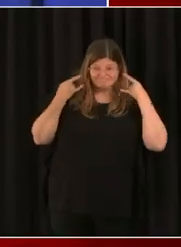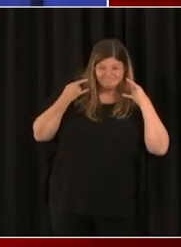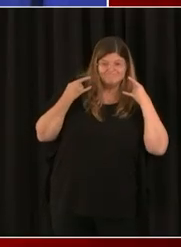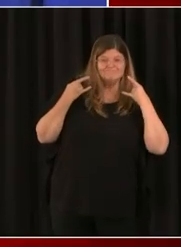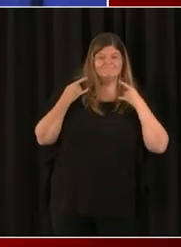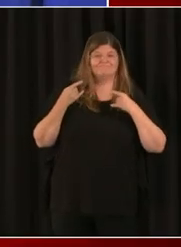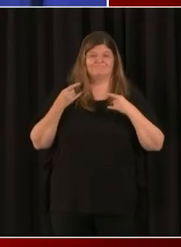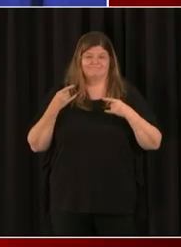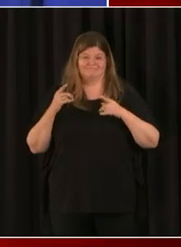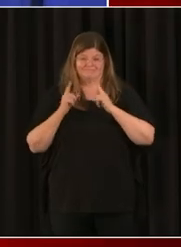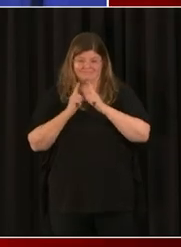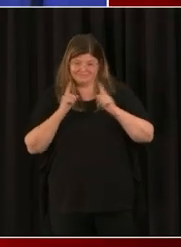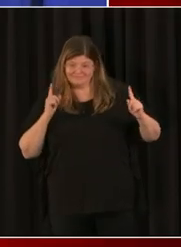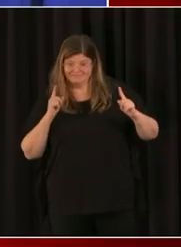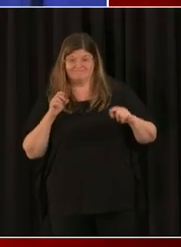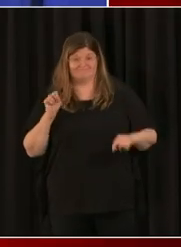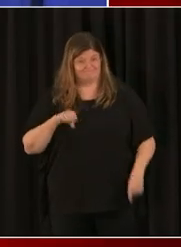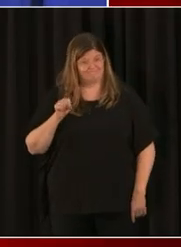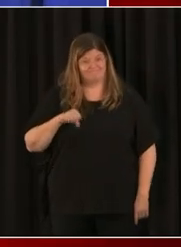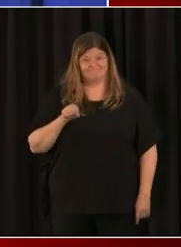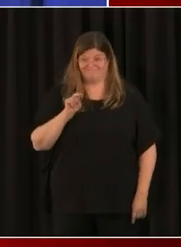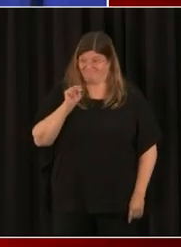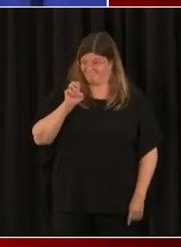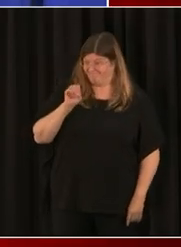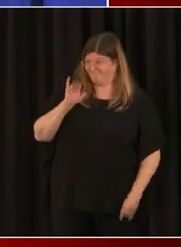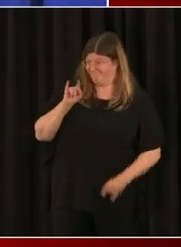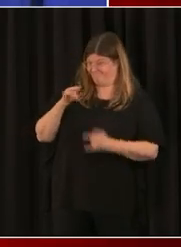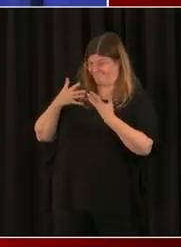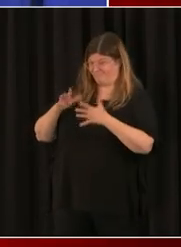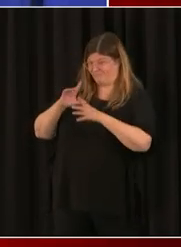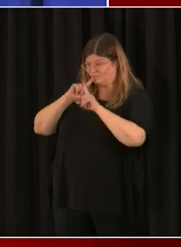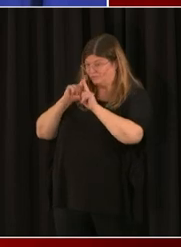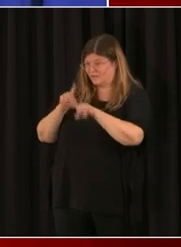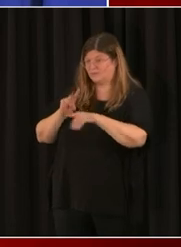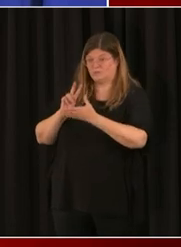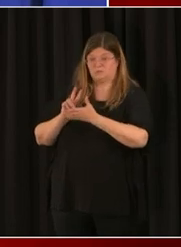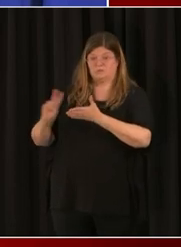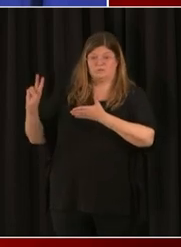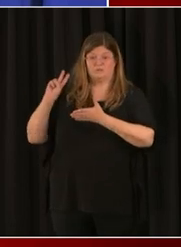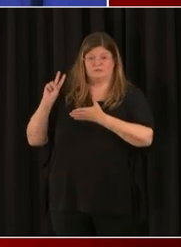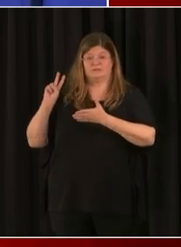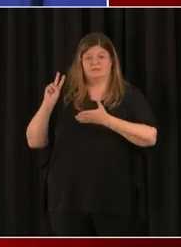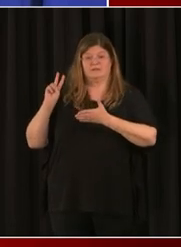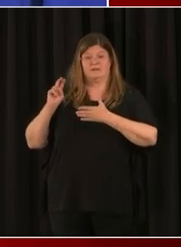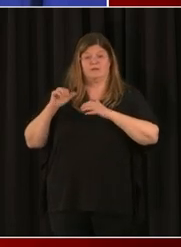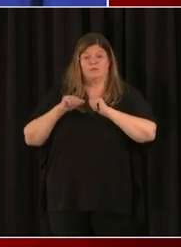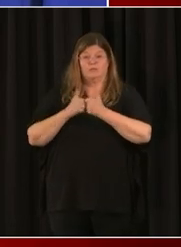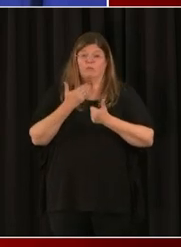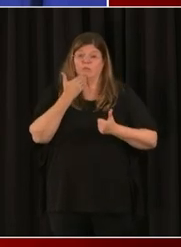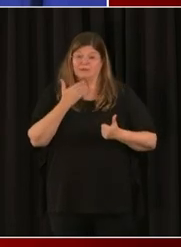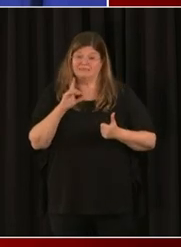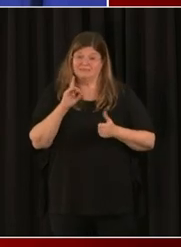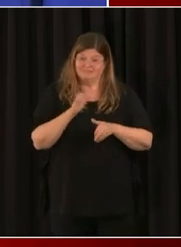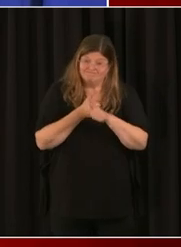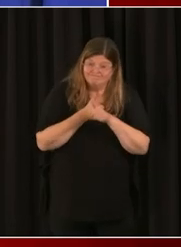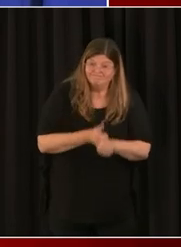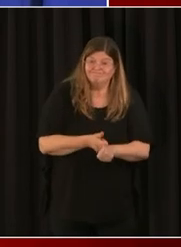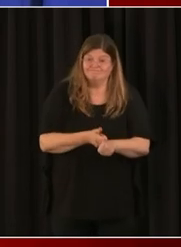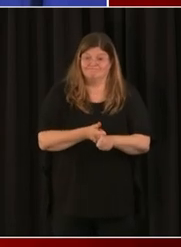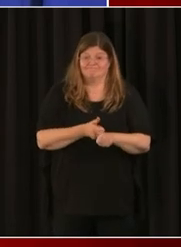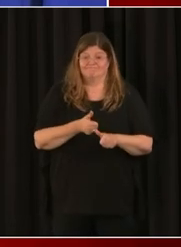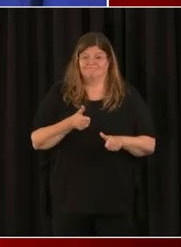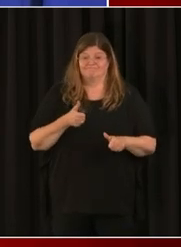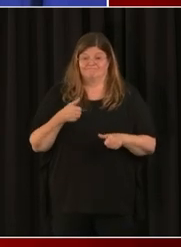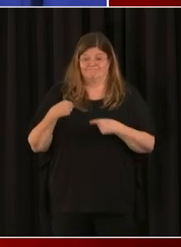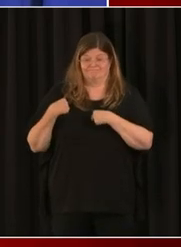mask wearing. Dr. Nesbitt reported a few weeks ago how well DC residents are doing